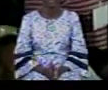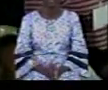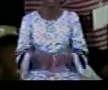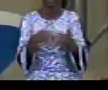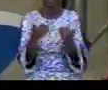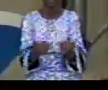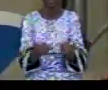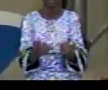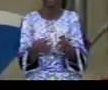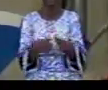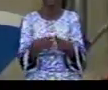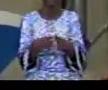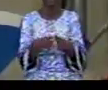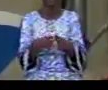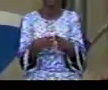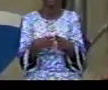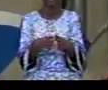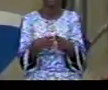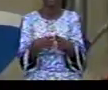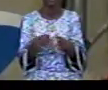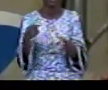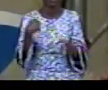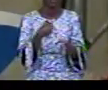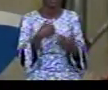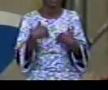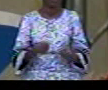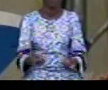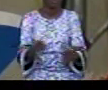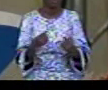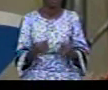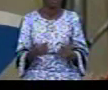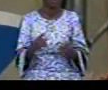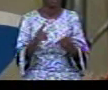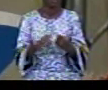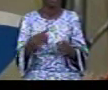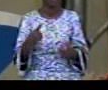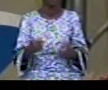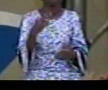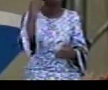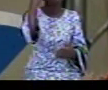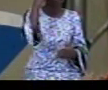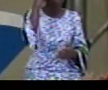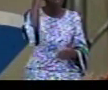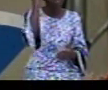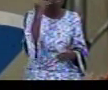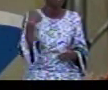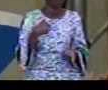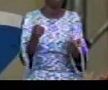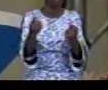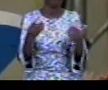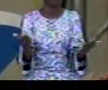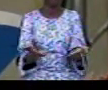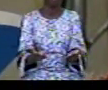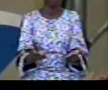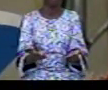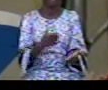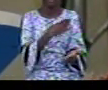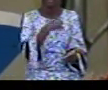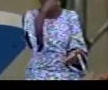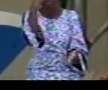Now, we have come to the reason why we are here. And for that